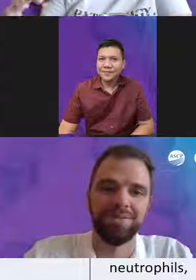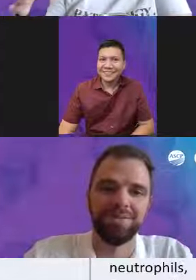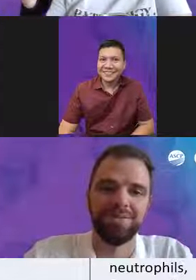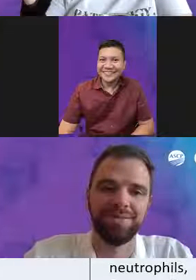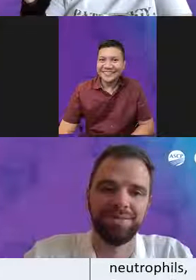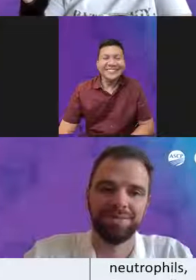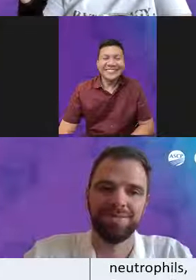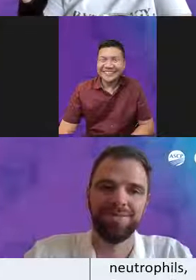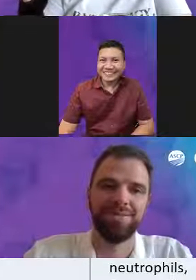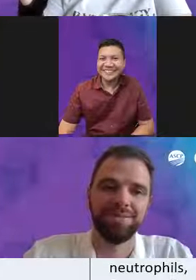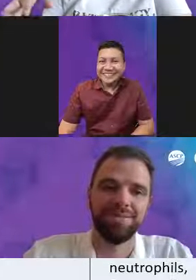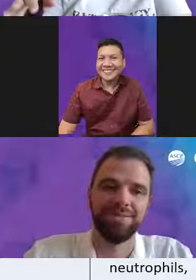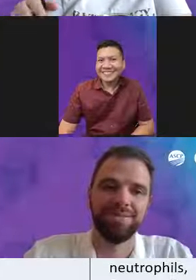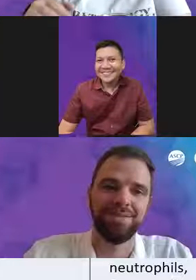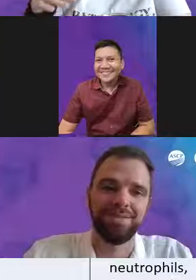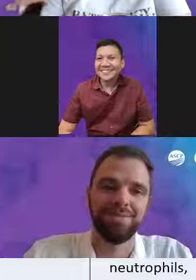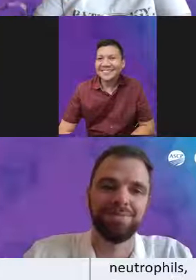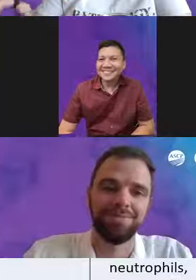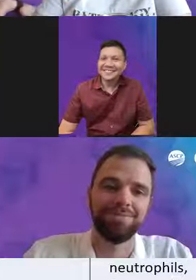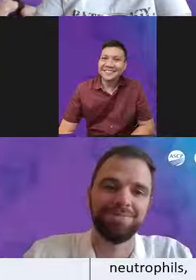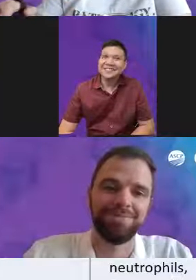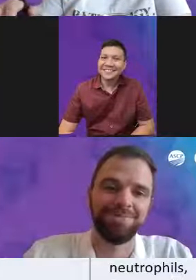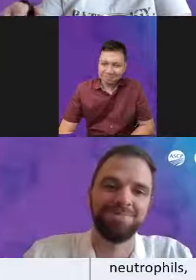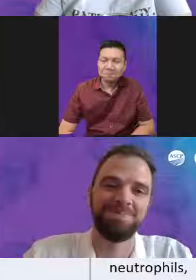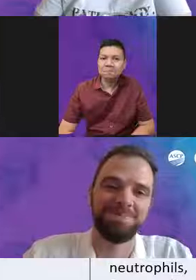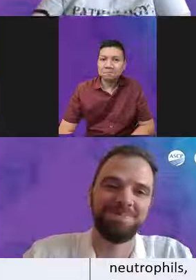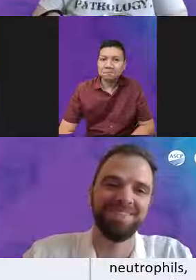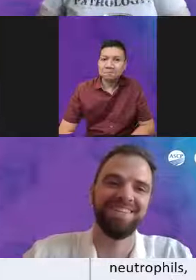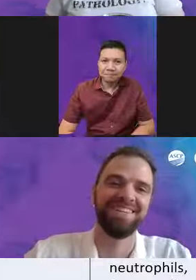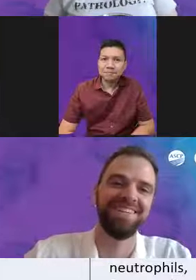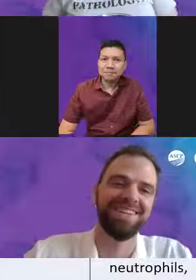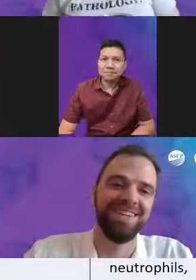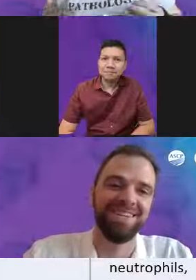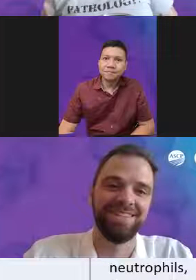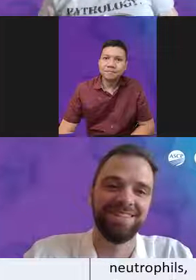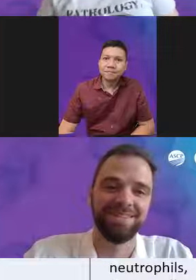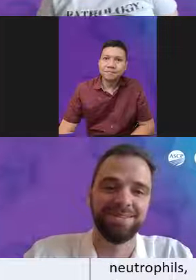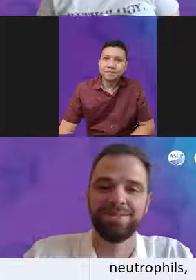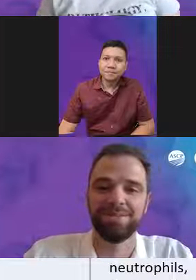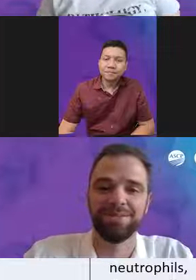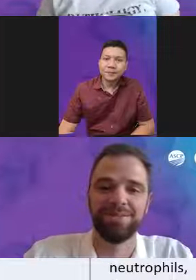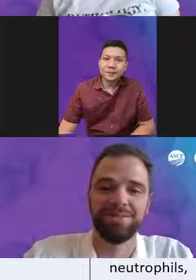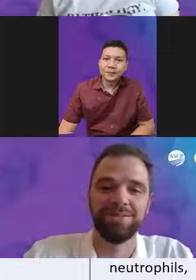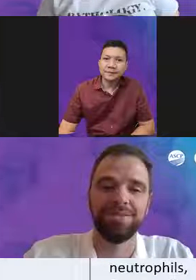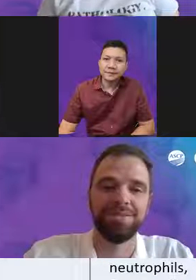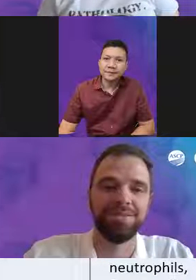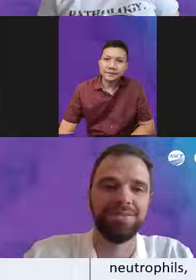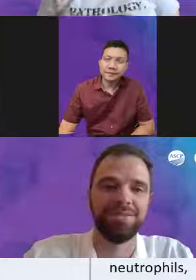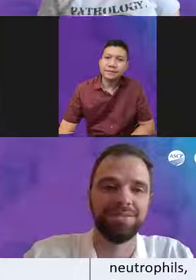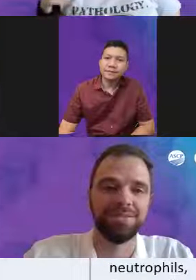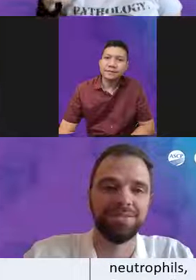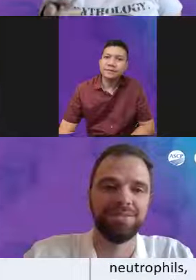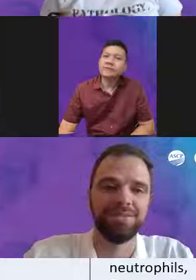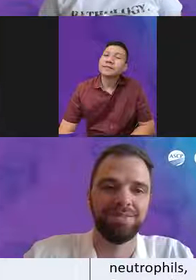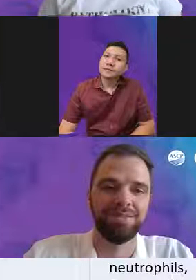QC, even though it may not be good QC, you can't throw out those stats. So make sure you're absolutely